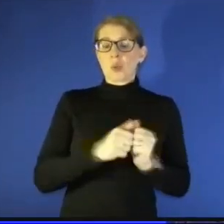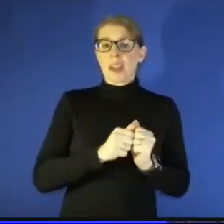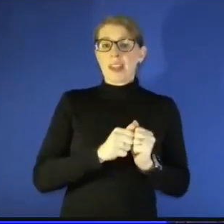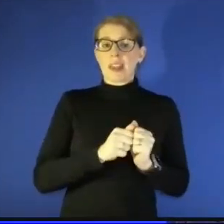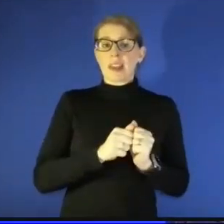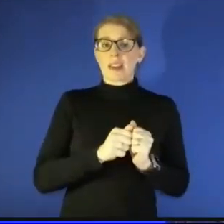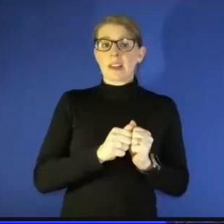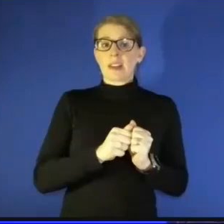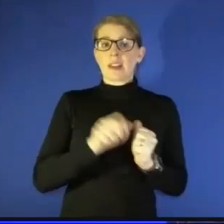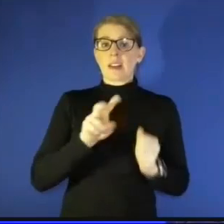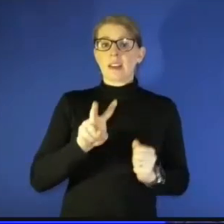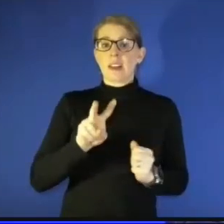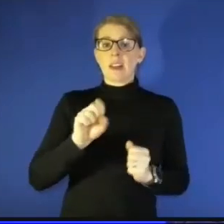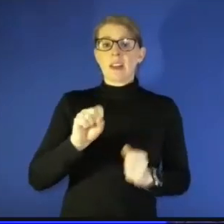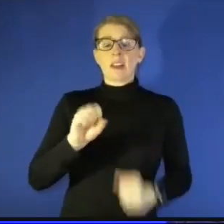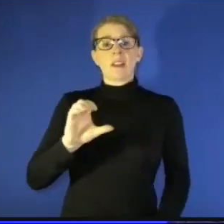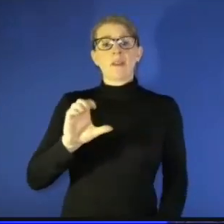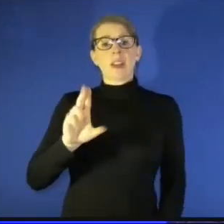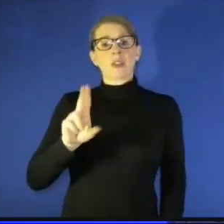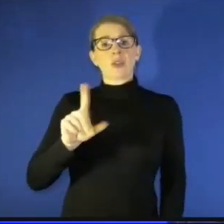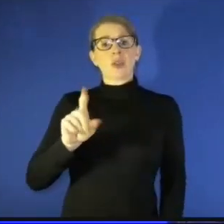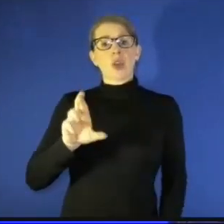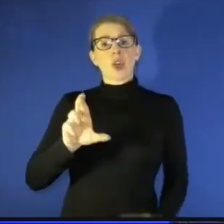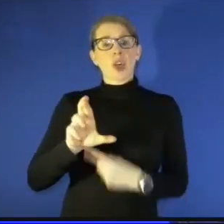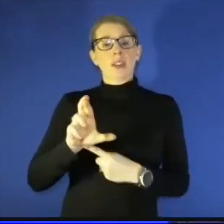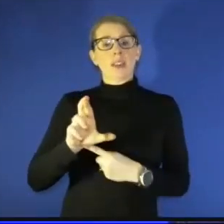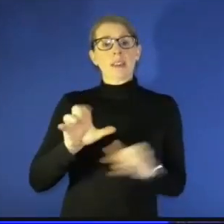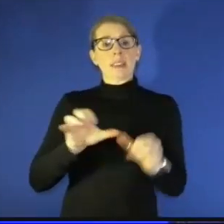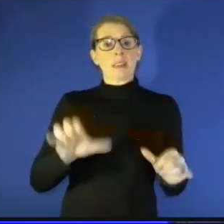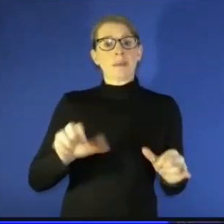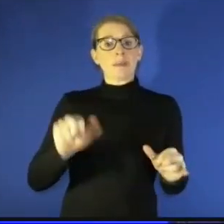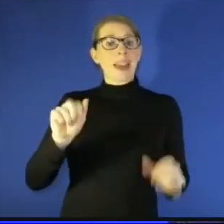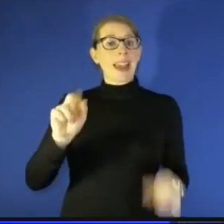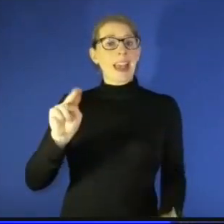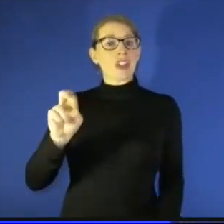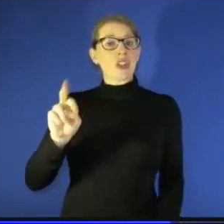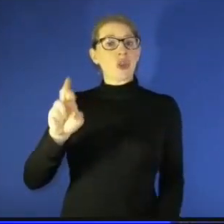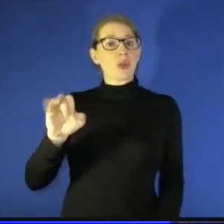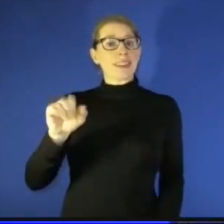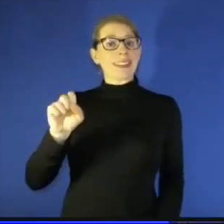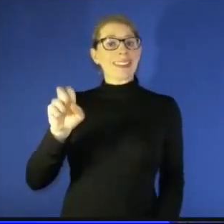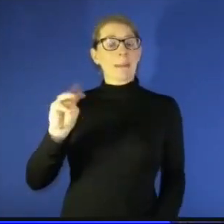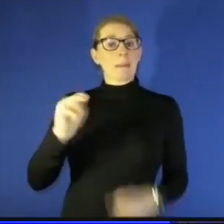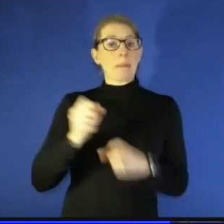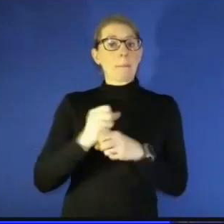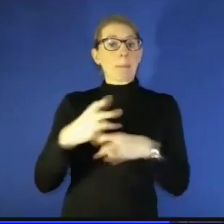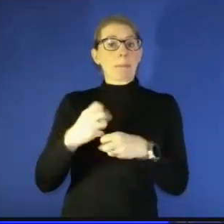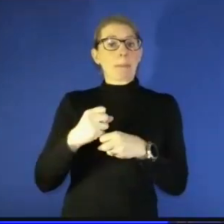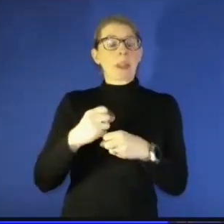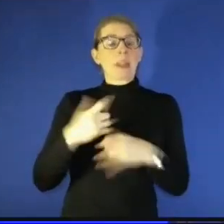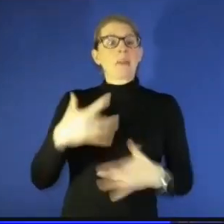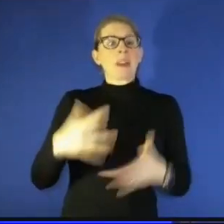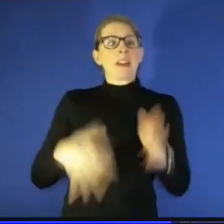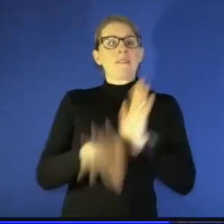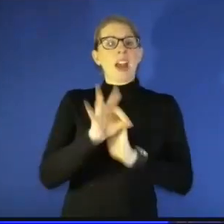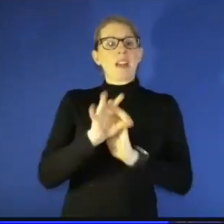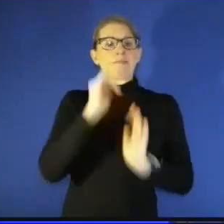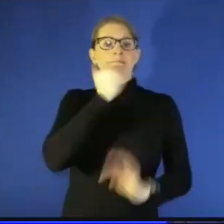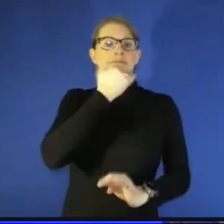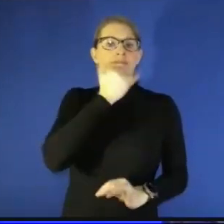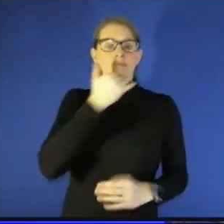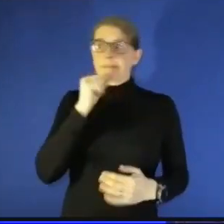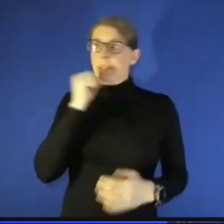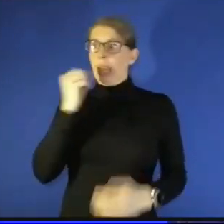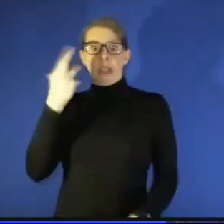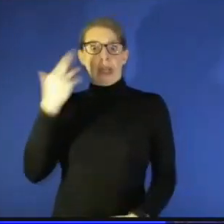vascular system, say related to an aneurysm, these things are often found by accident. The patient doesn't even know that they have this. So